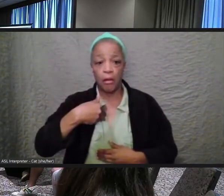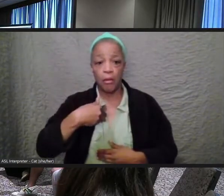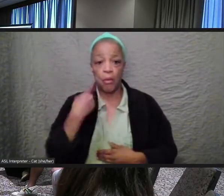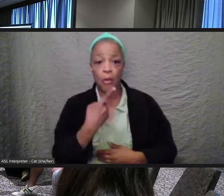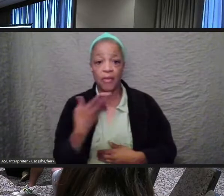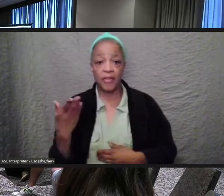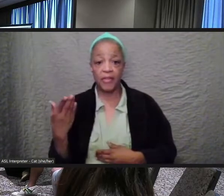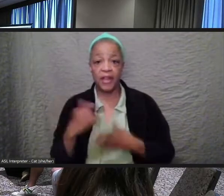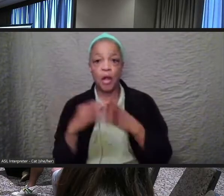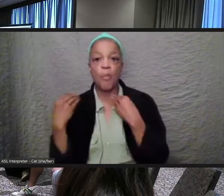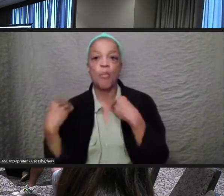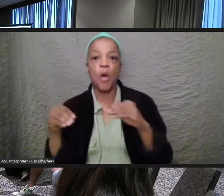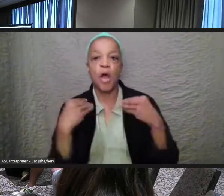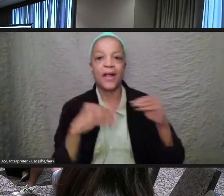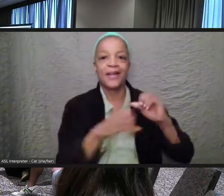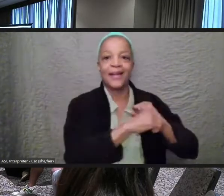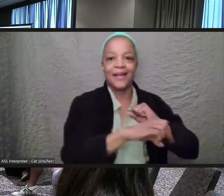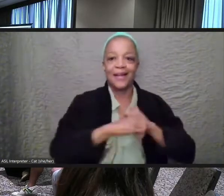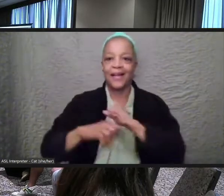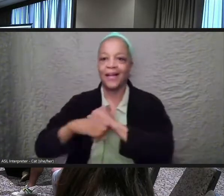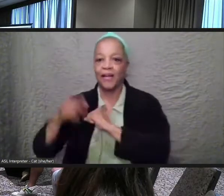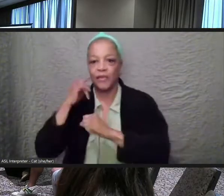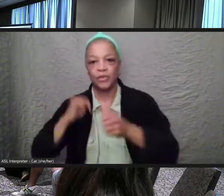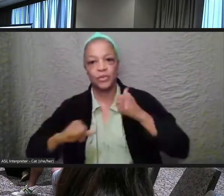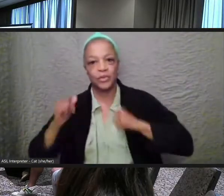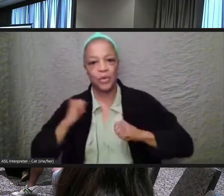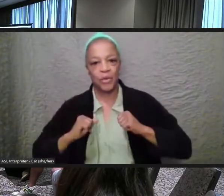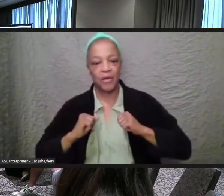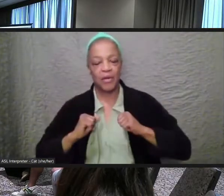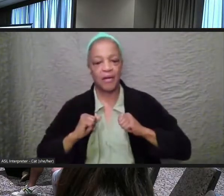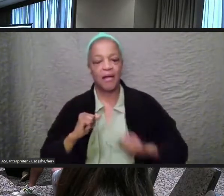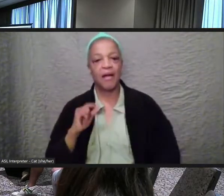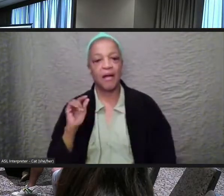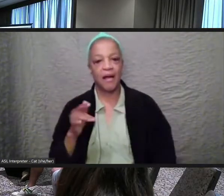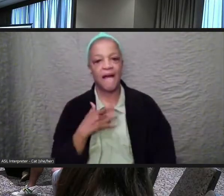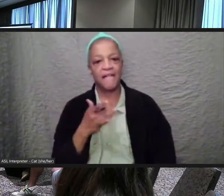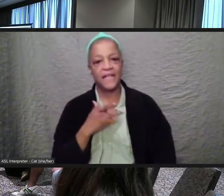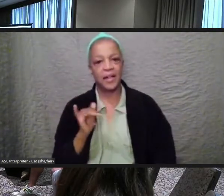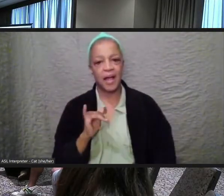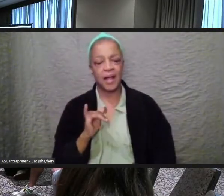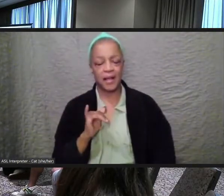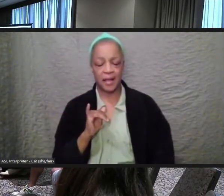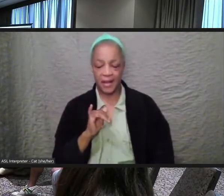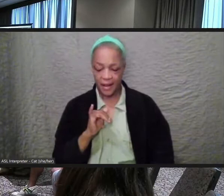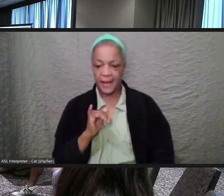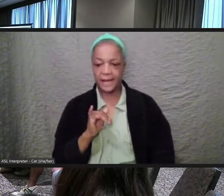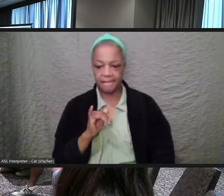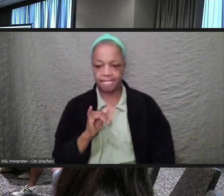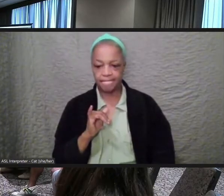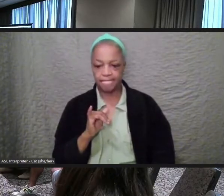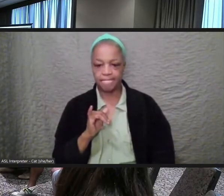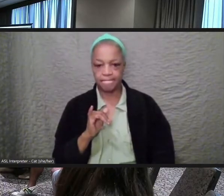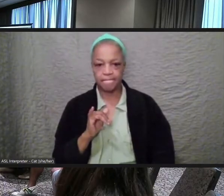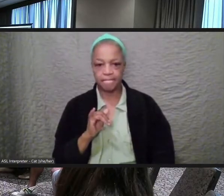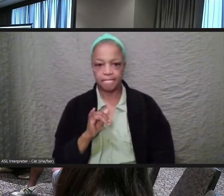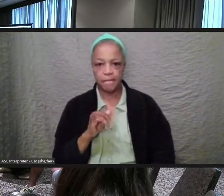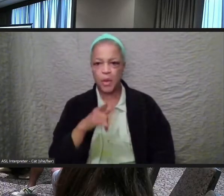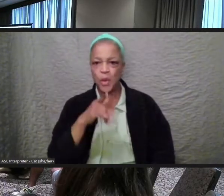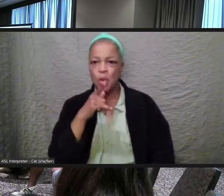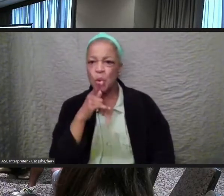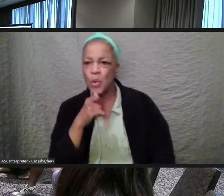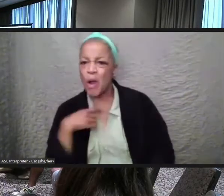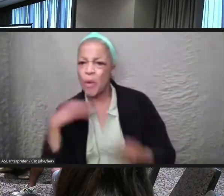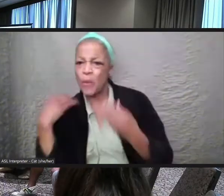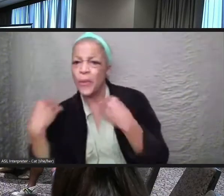them was the marketing for the show. And I feel like, you know, who are we marketing